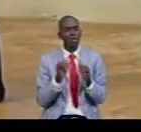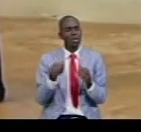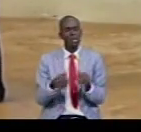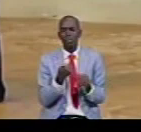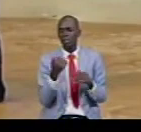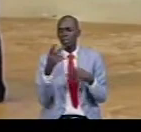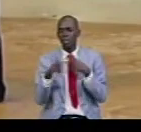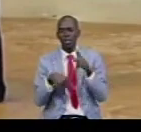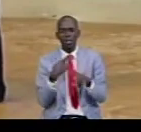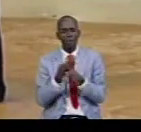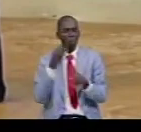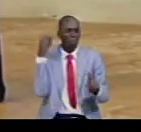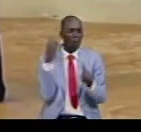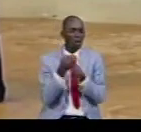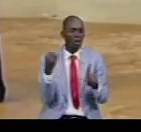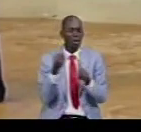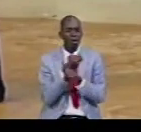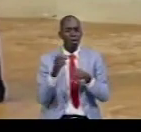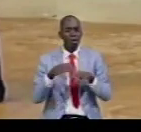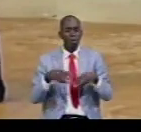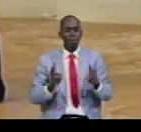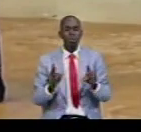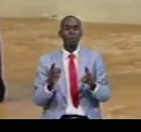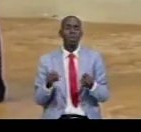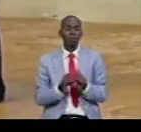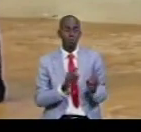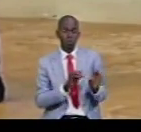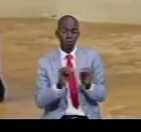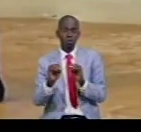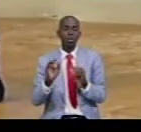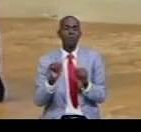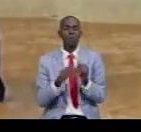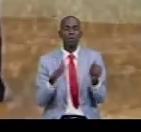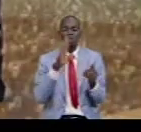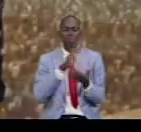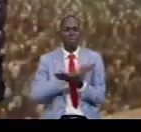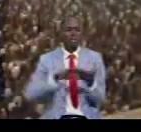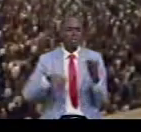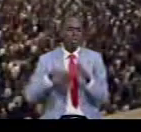as we come, they will clear out of the way for us. Thank you, Father, for